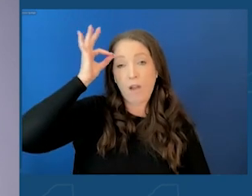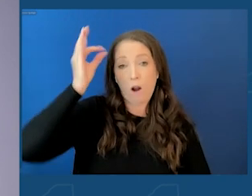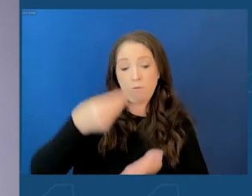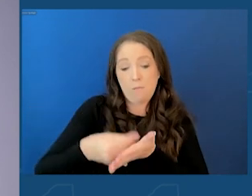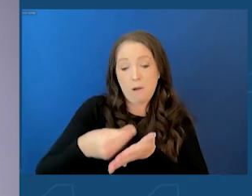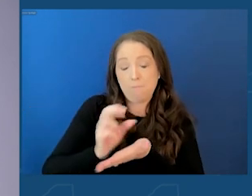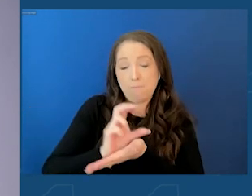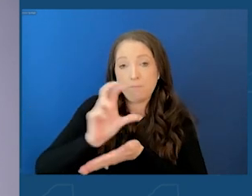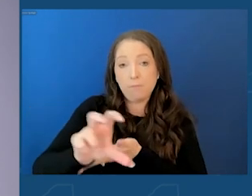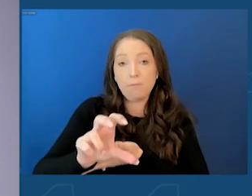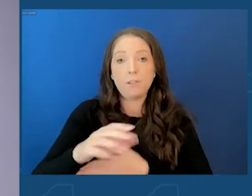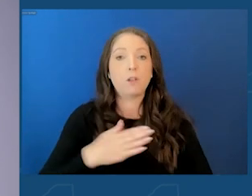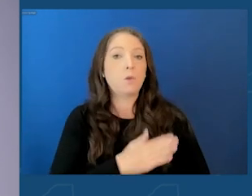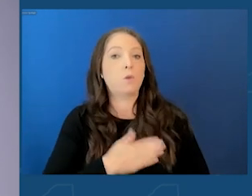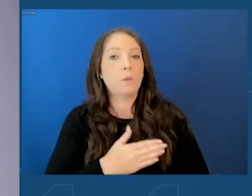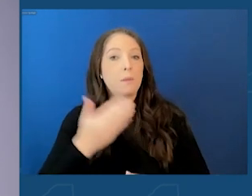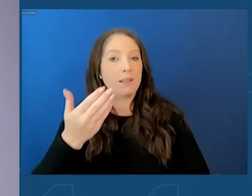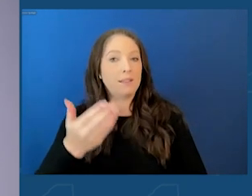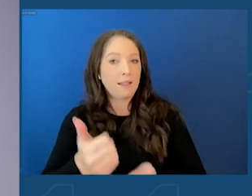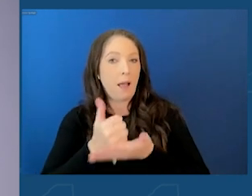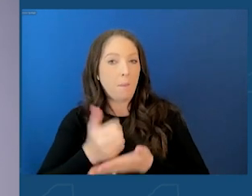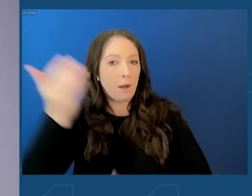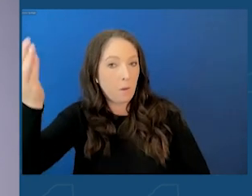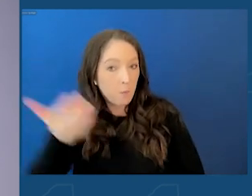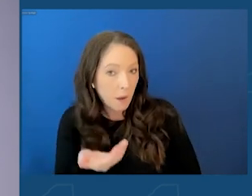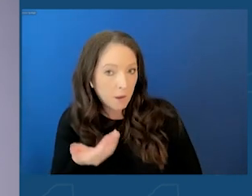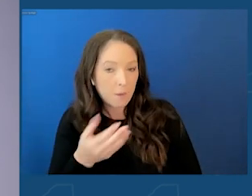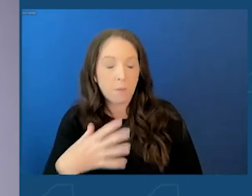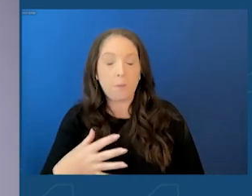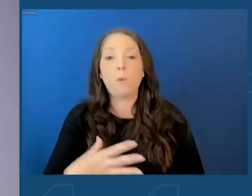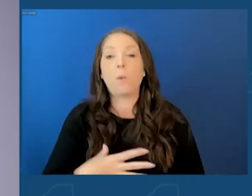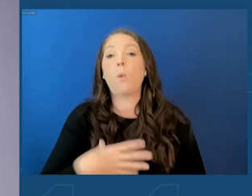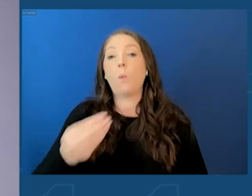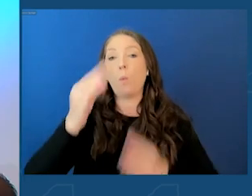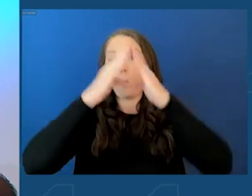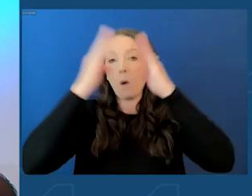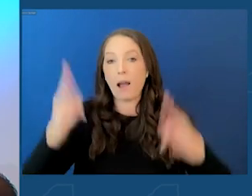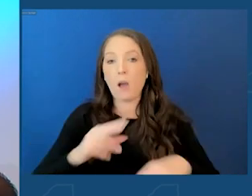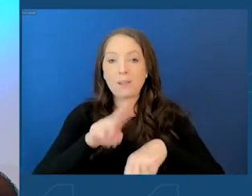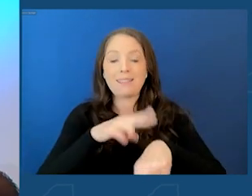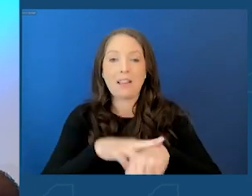please help me in welcoming White House National Climate Advisor Ali Zaidi.